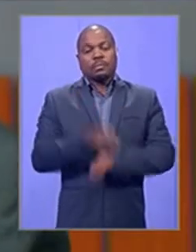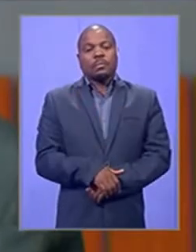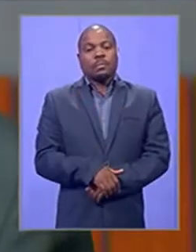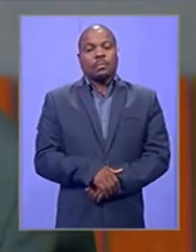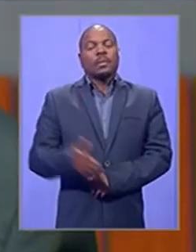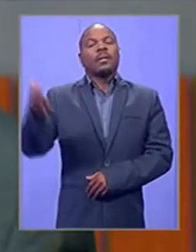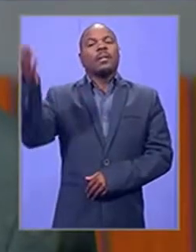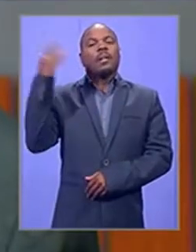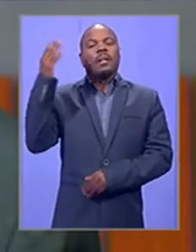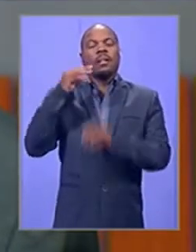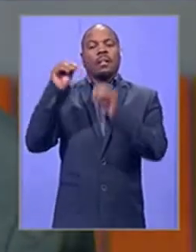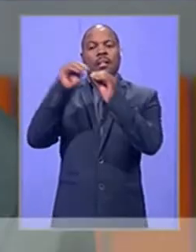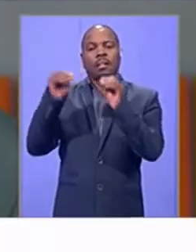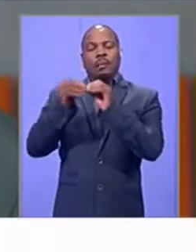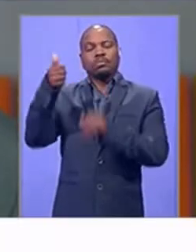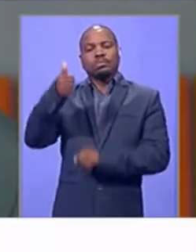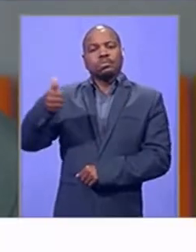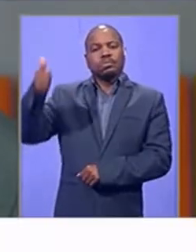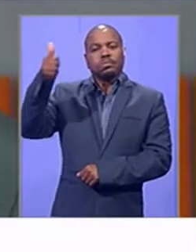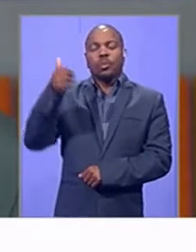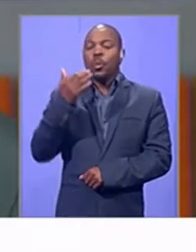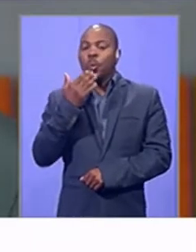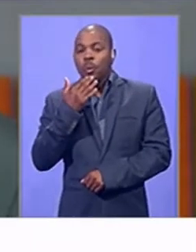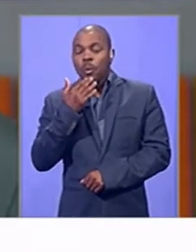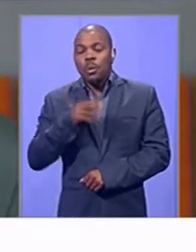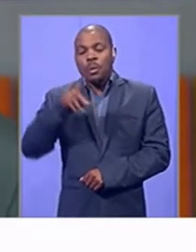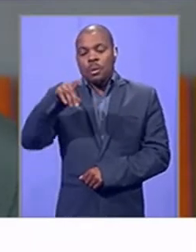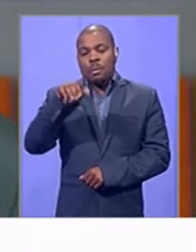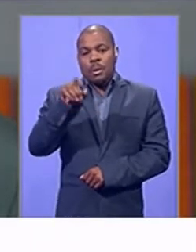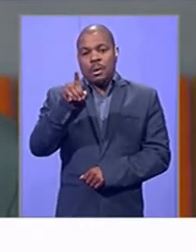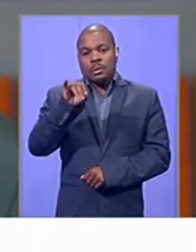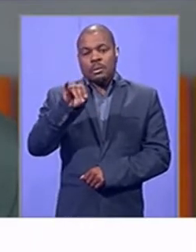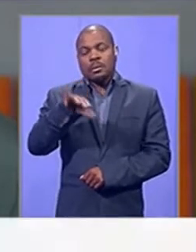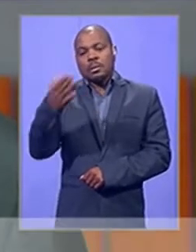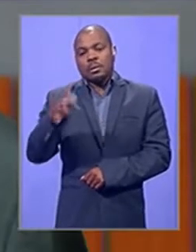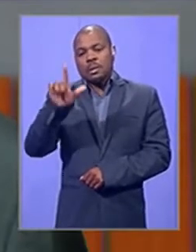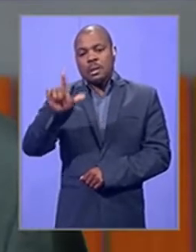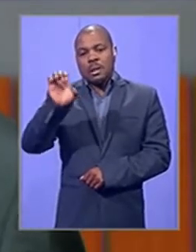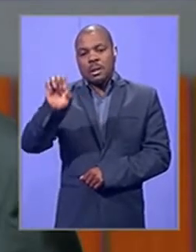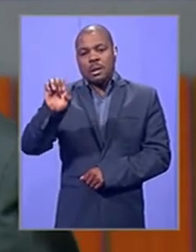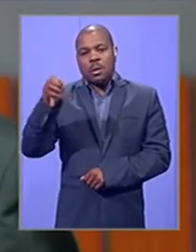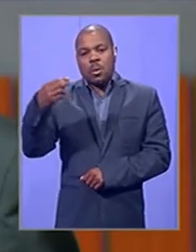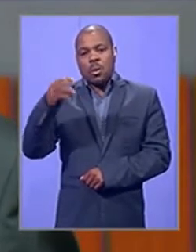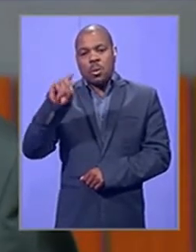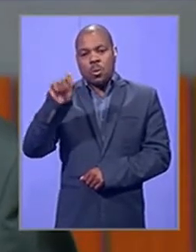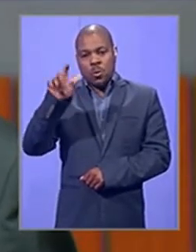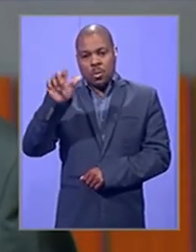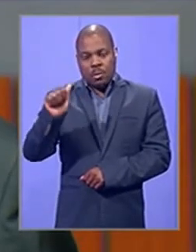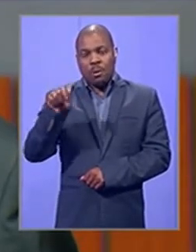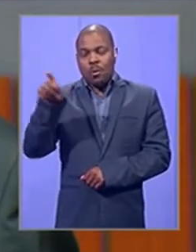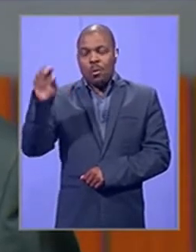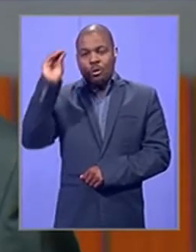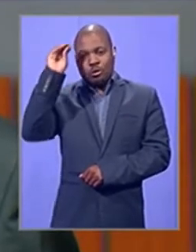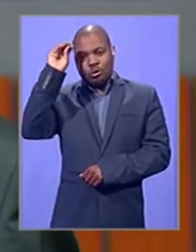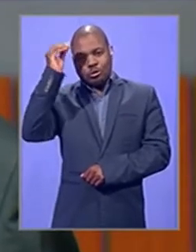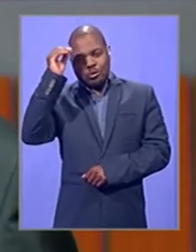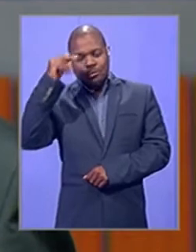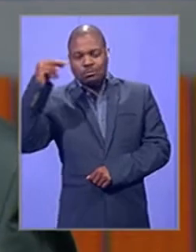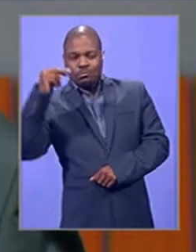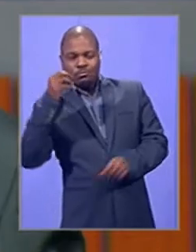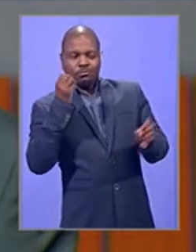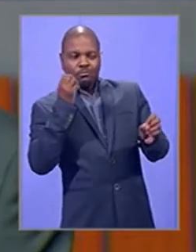former statistician general, Padile Hotla, was making a very interesting observation